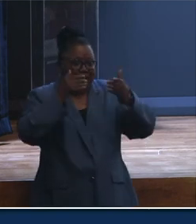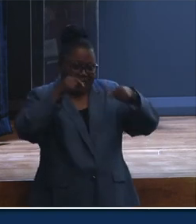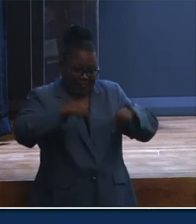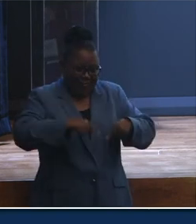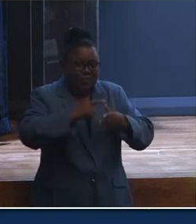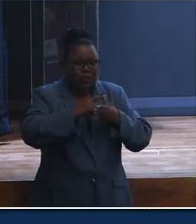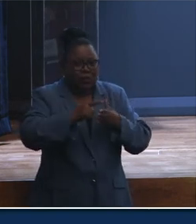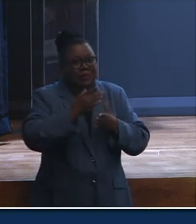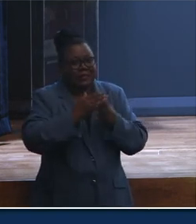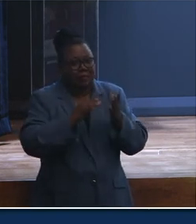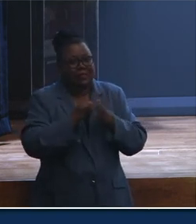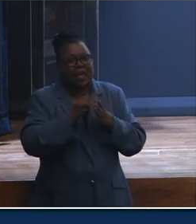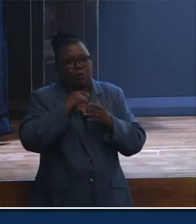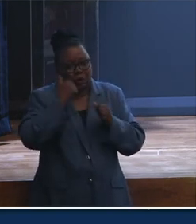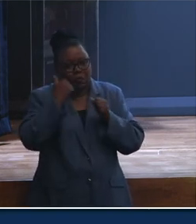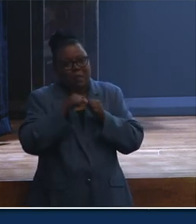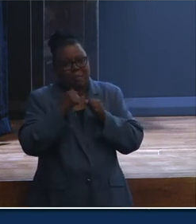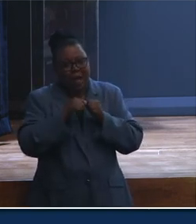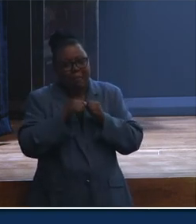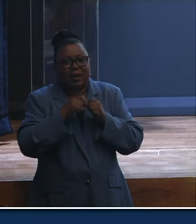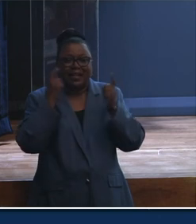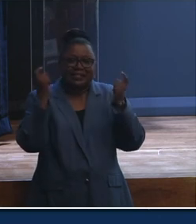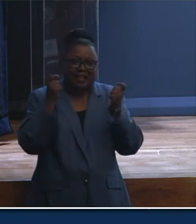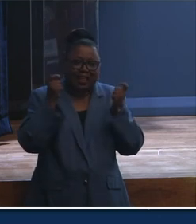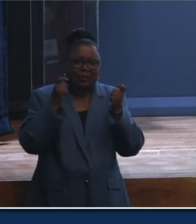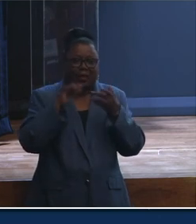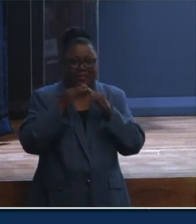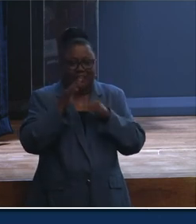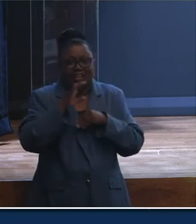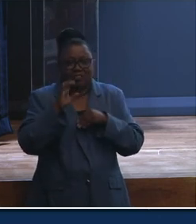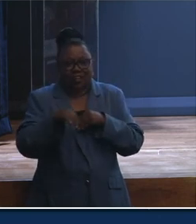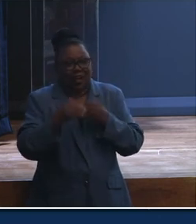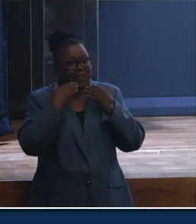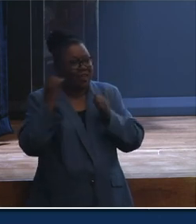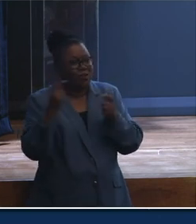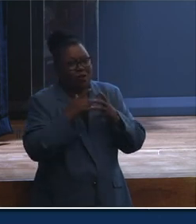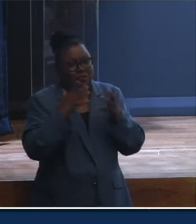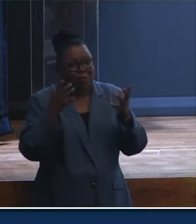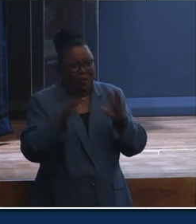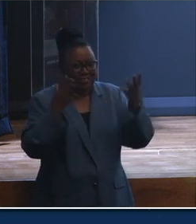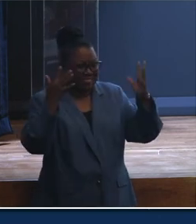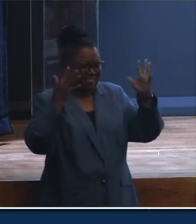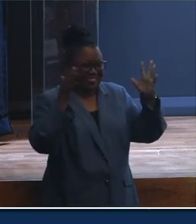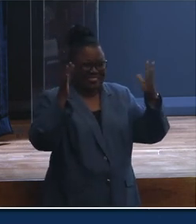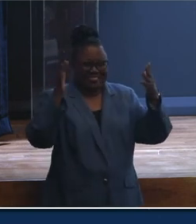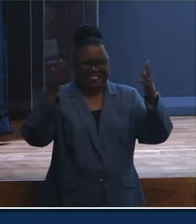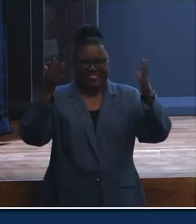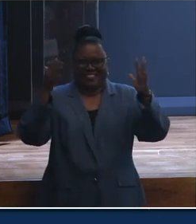week was something that we remembered and celebrated in the city of Chicago. Thank you all very much.